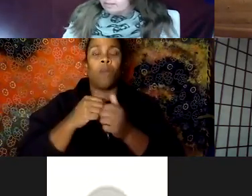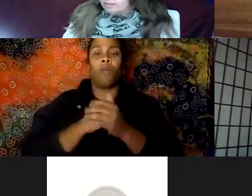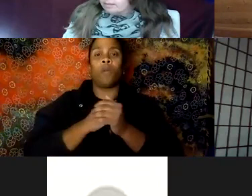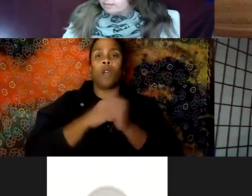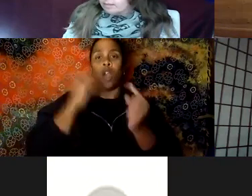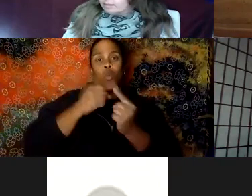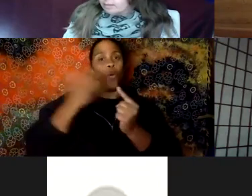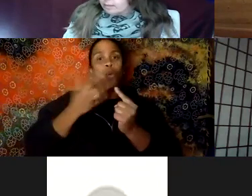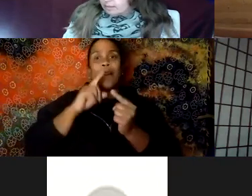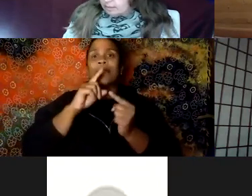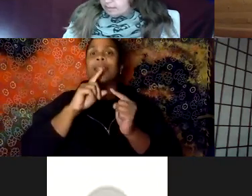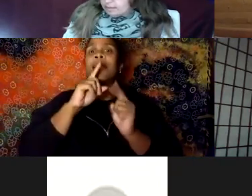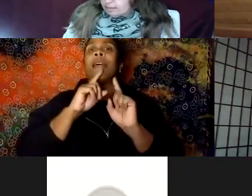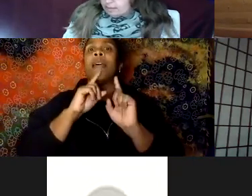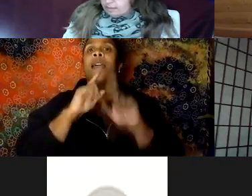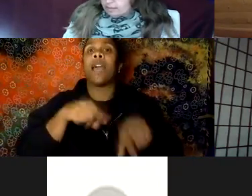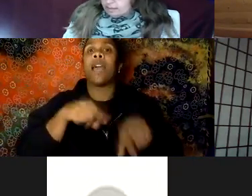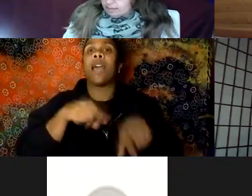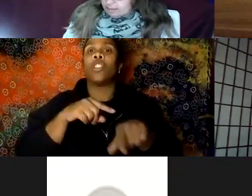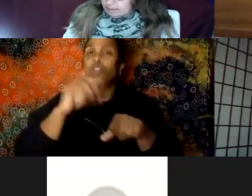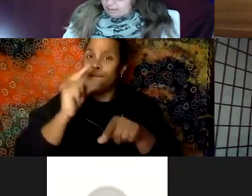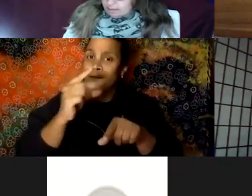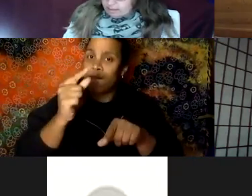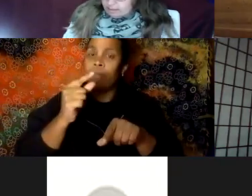right, we're going to move on. We just don't know how many questions we'll have.